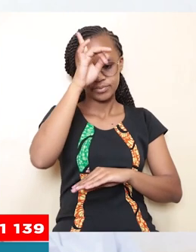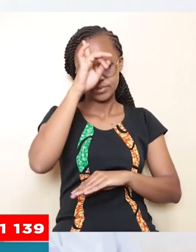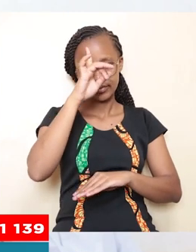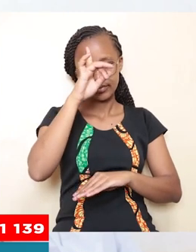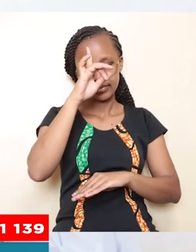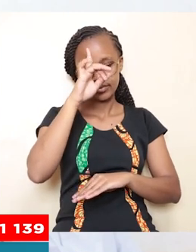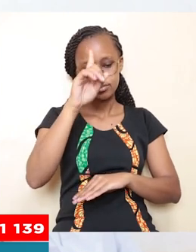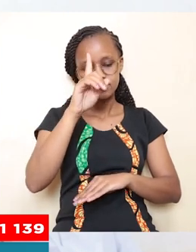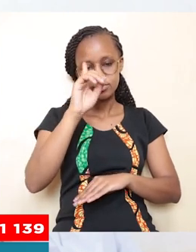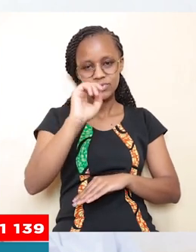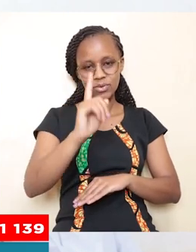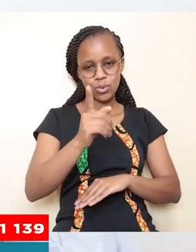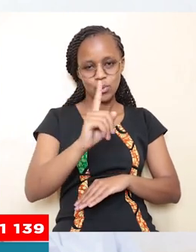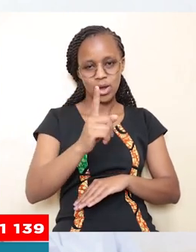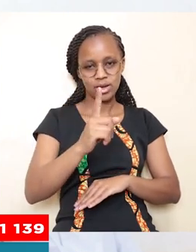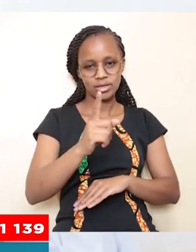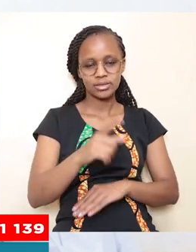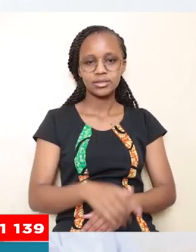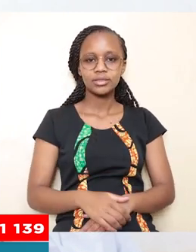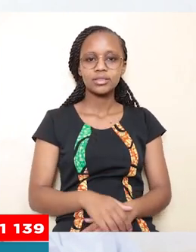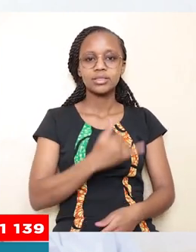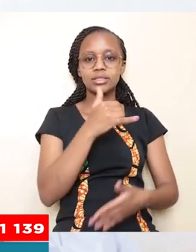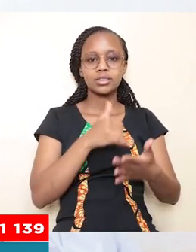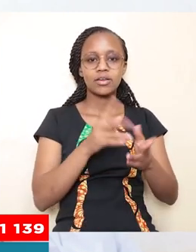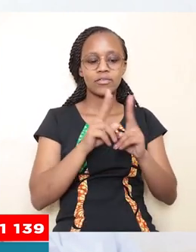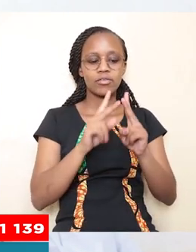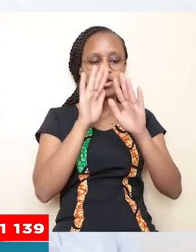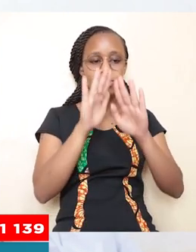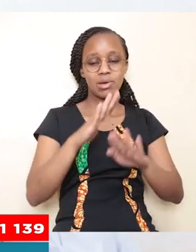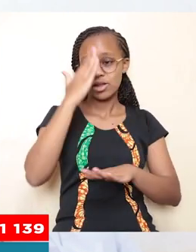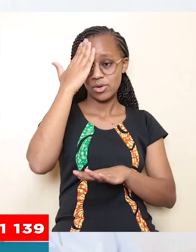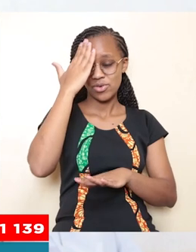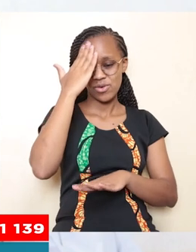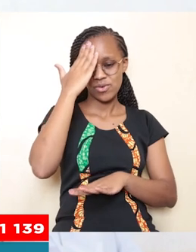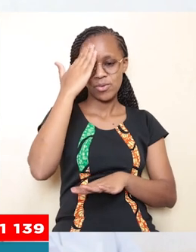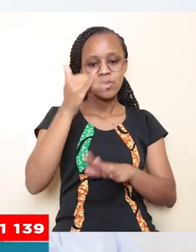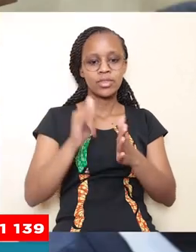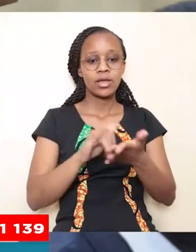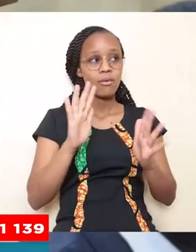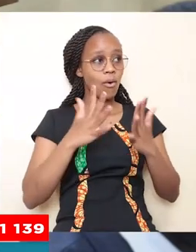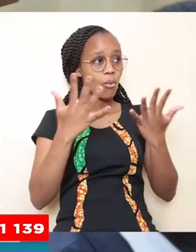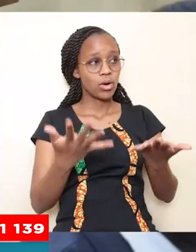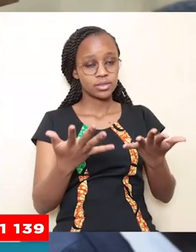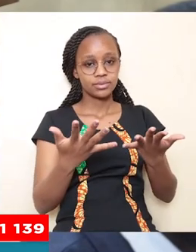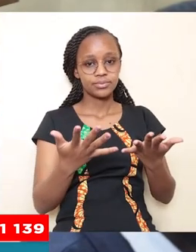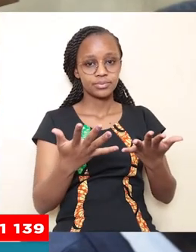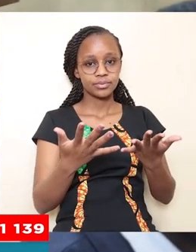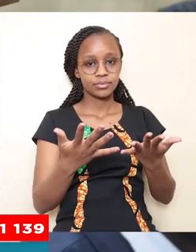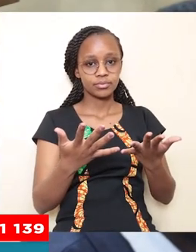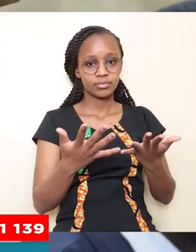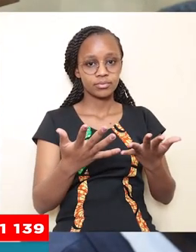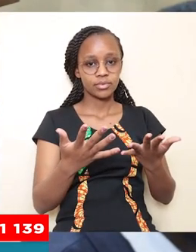threat. So, it is important to note that whatever